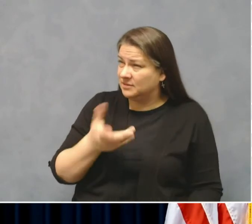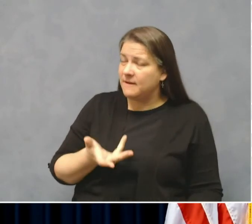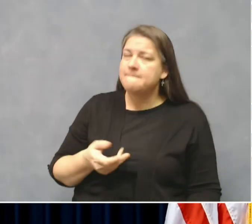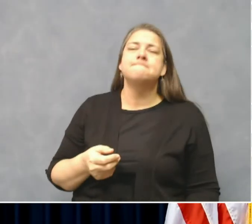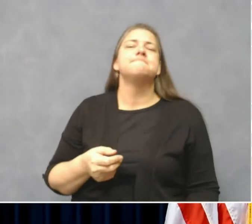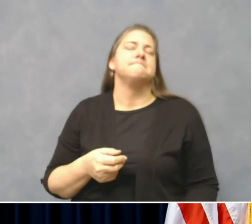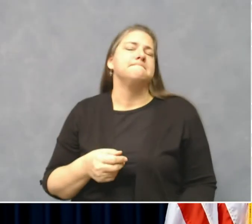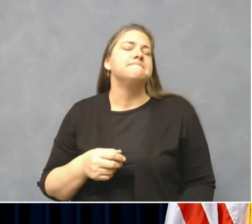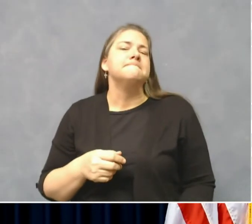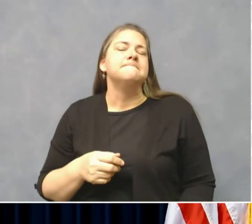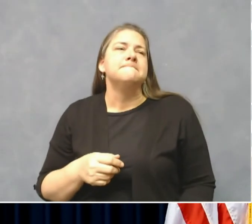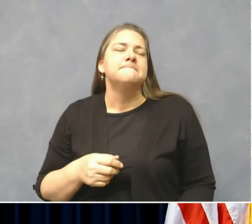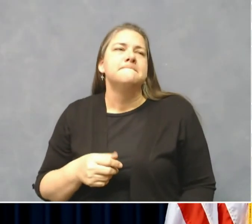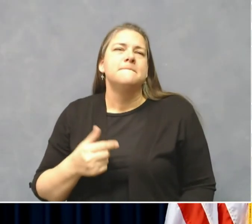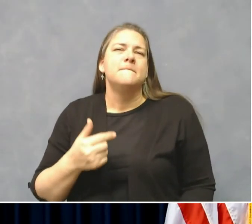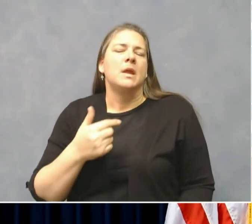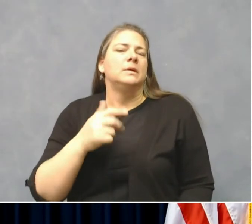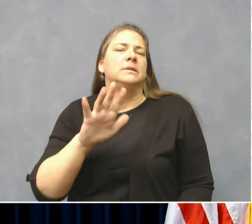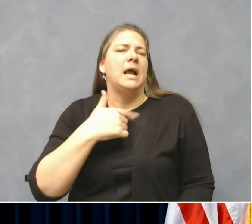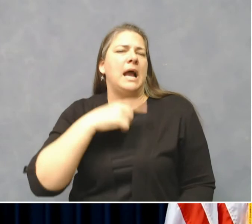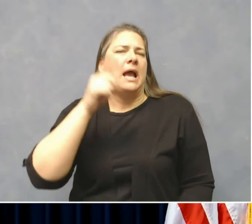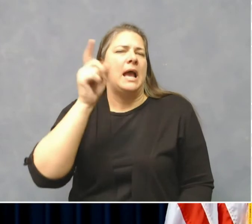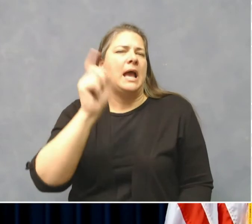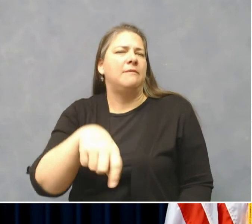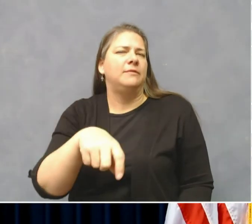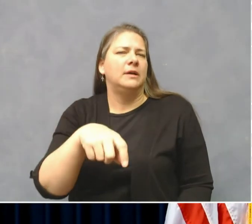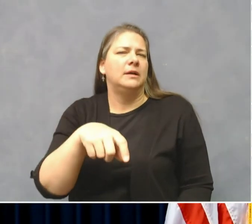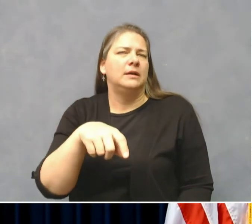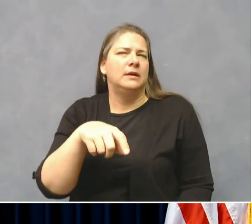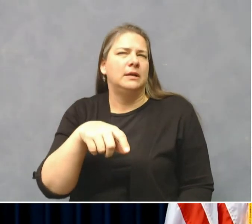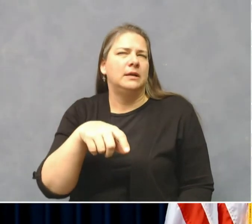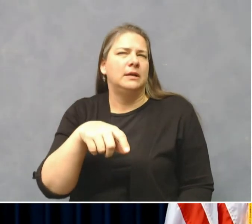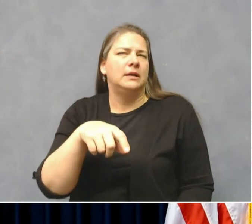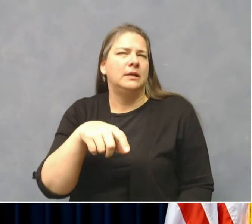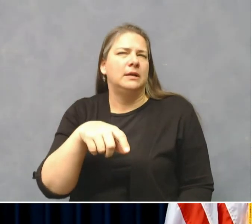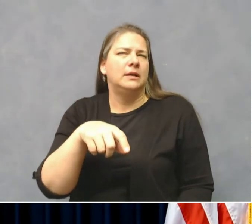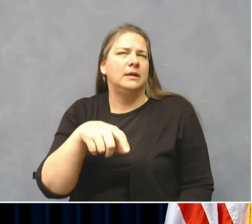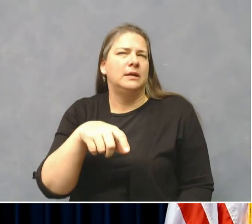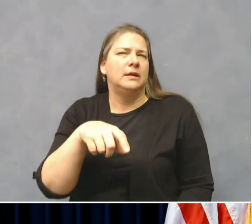I'd have to get more information about the projections that Dr.